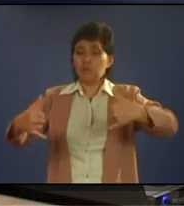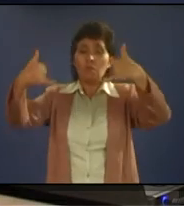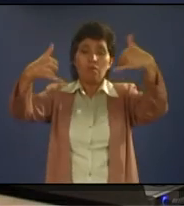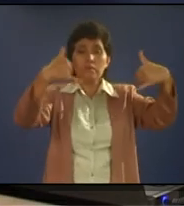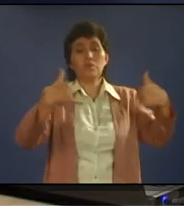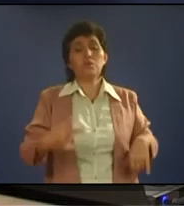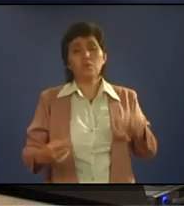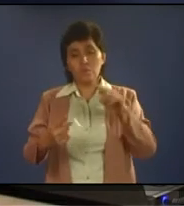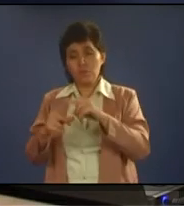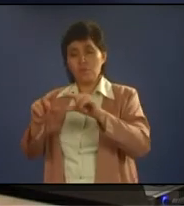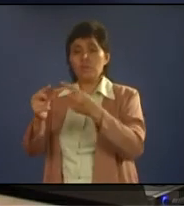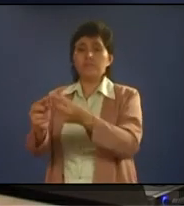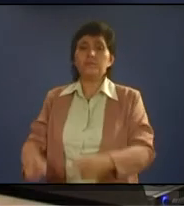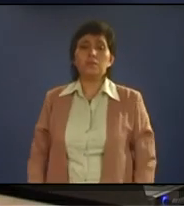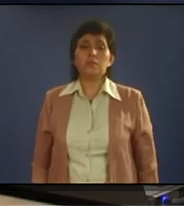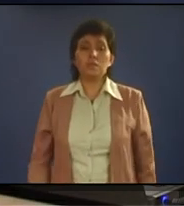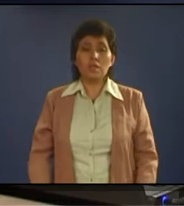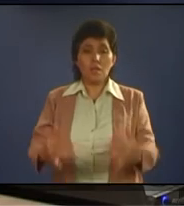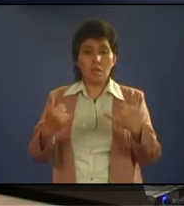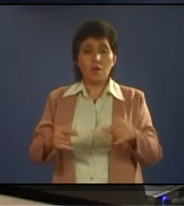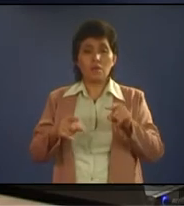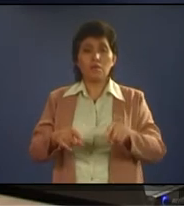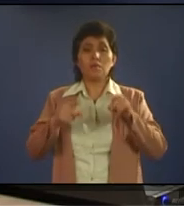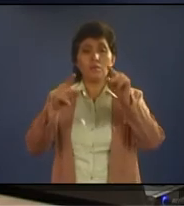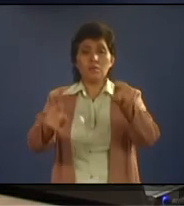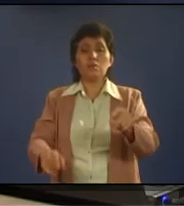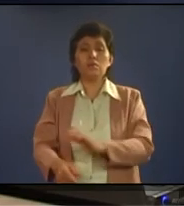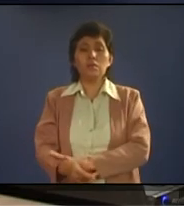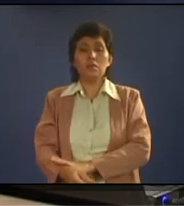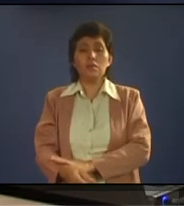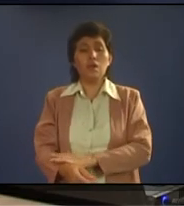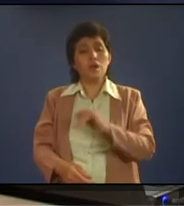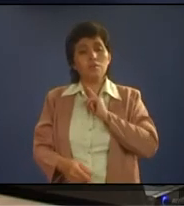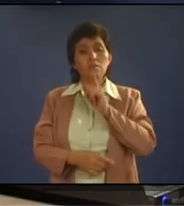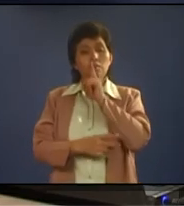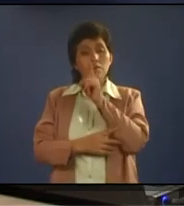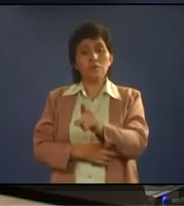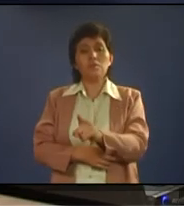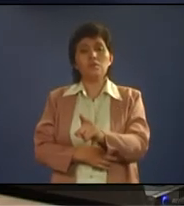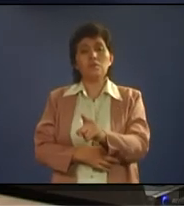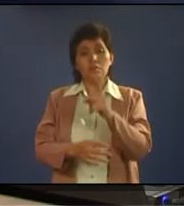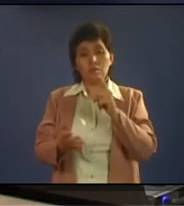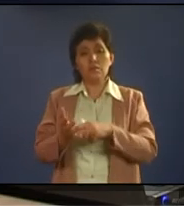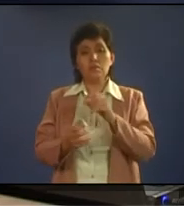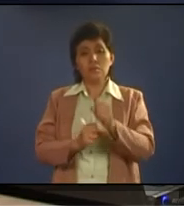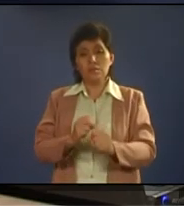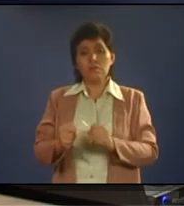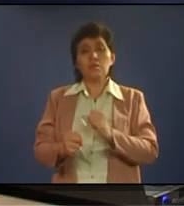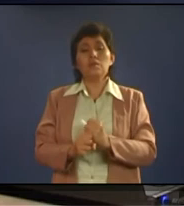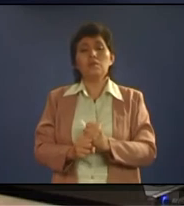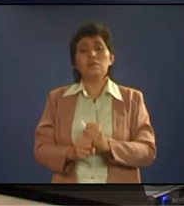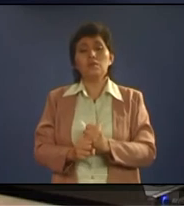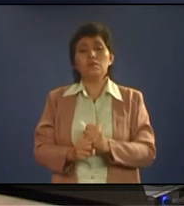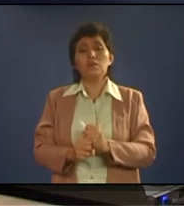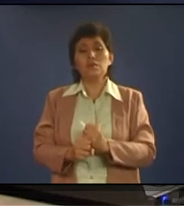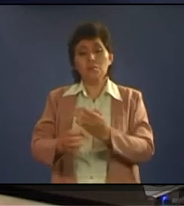trophies for the clubs. Right now he's going to Real Madrid, and I'm sure, but in this year Real Madrid is